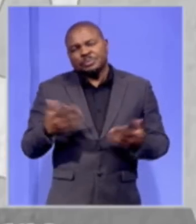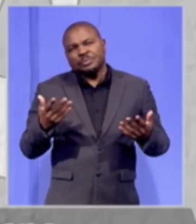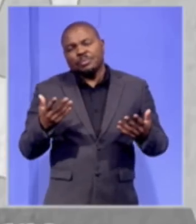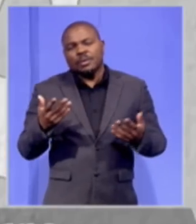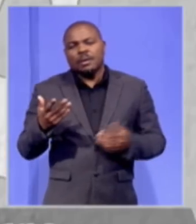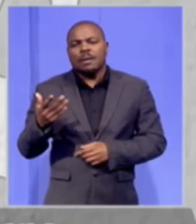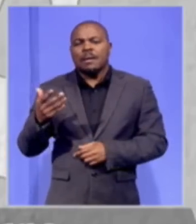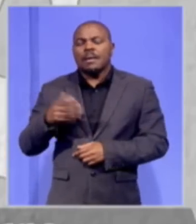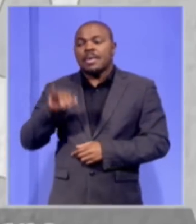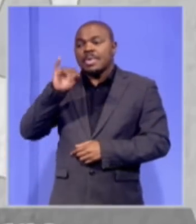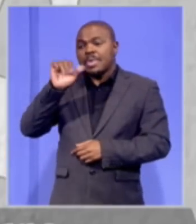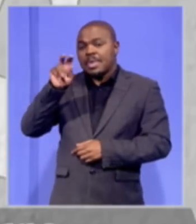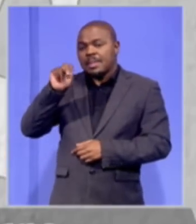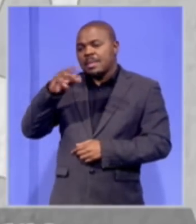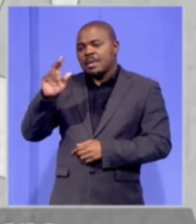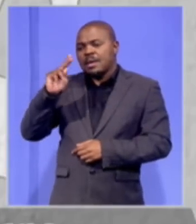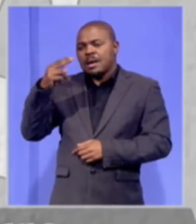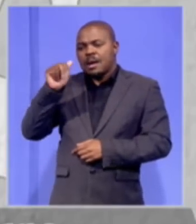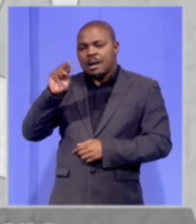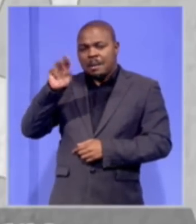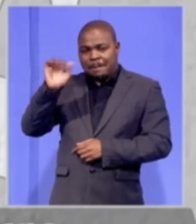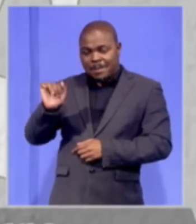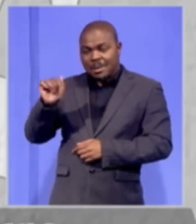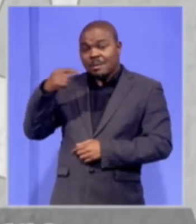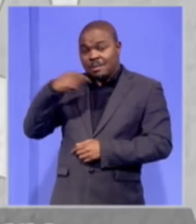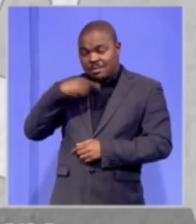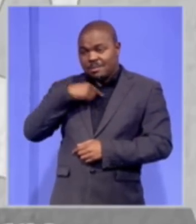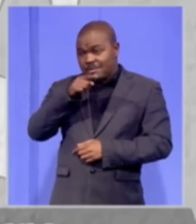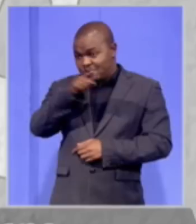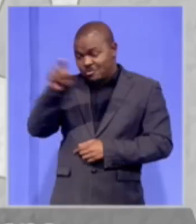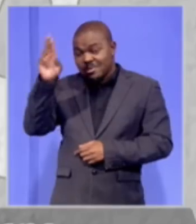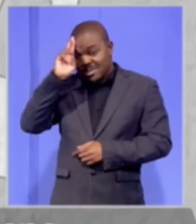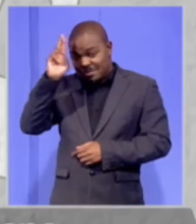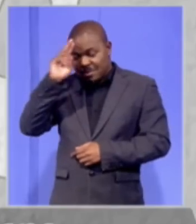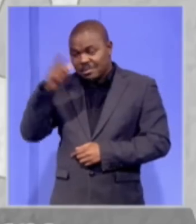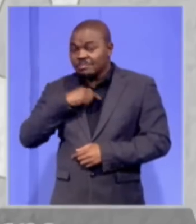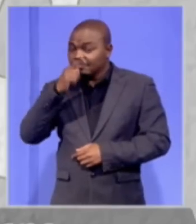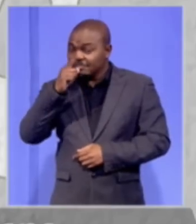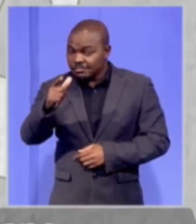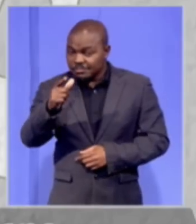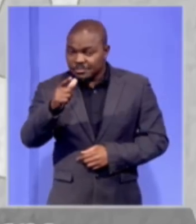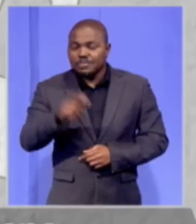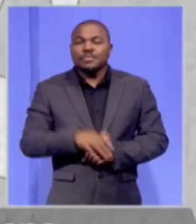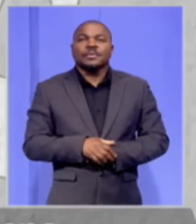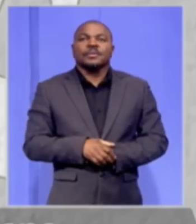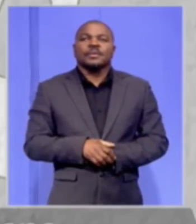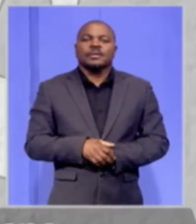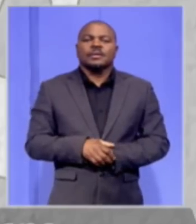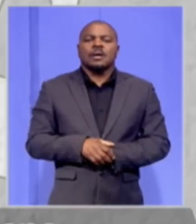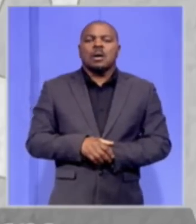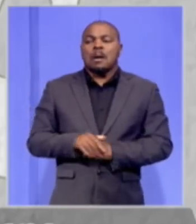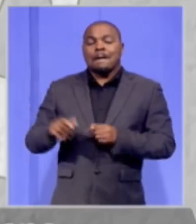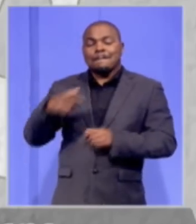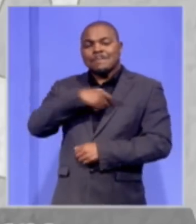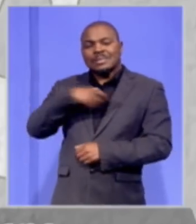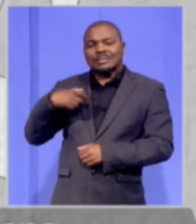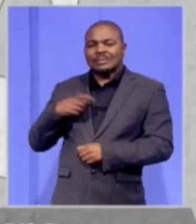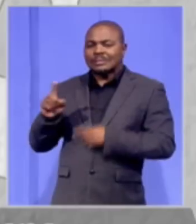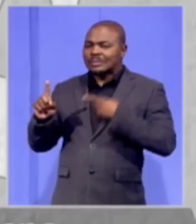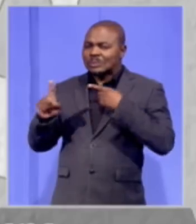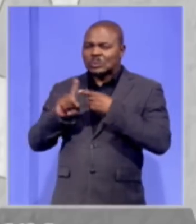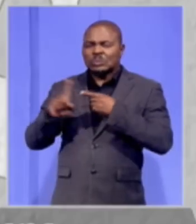Mong hadi Ian Khama mohlomong ka hopotsa bamanedi le ba shebelli ke hore ke